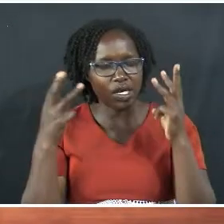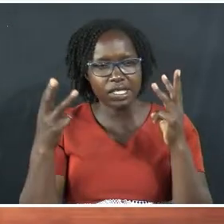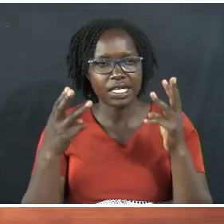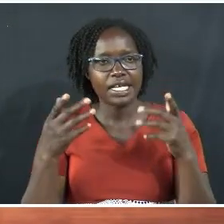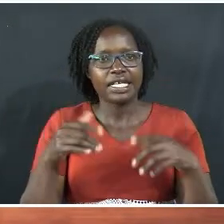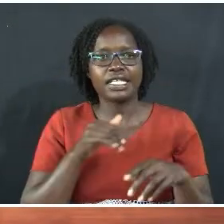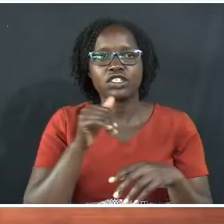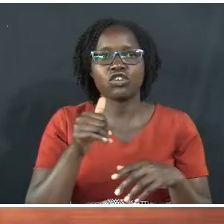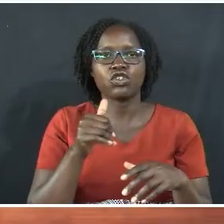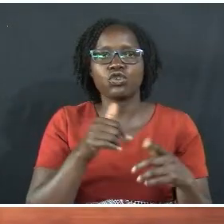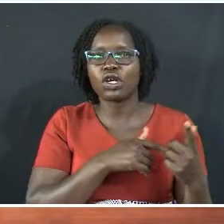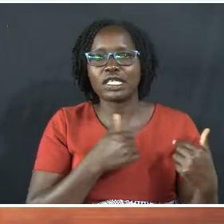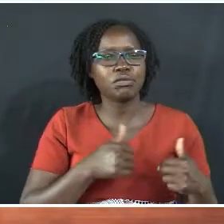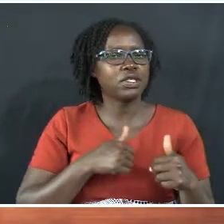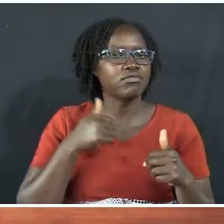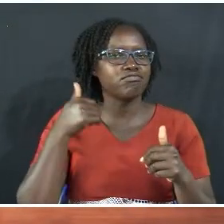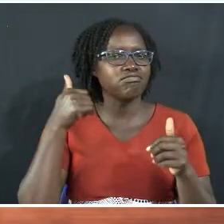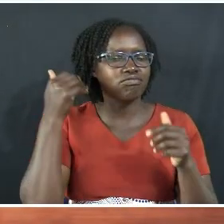Let not your heart be troubled.